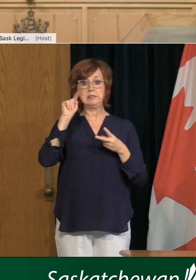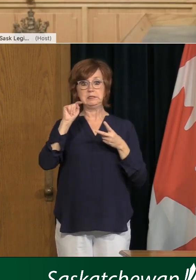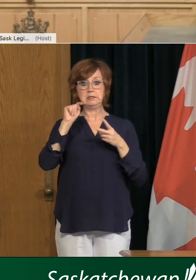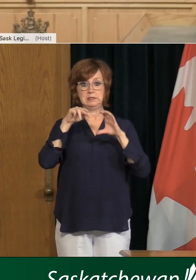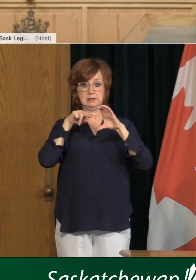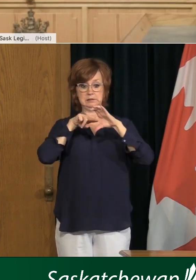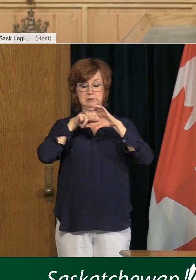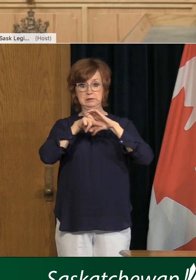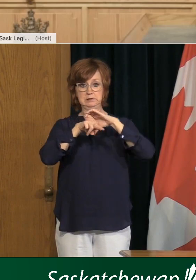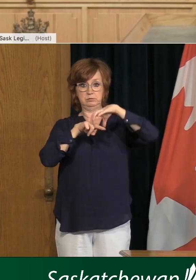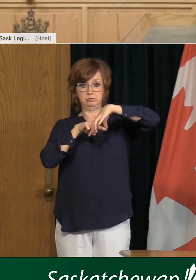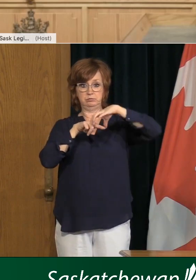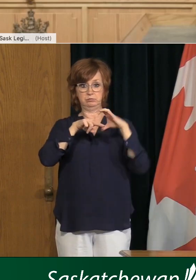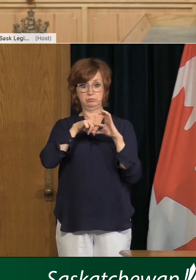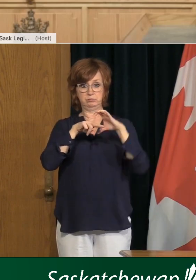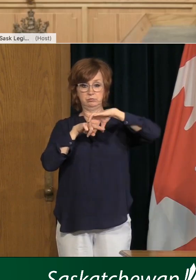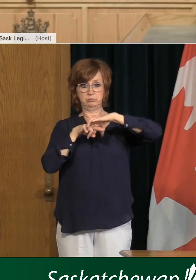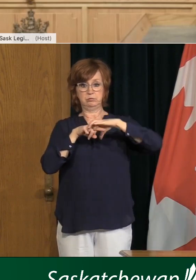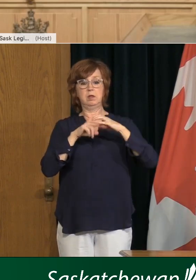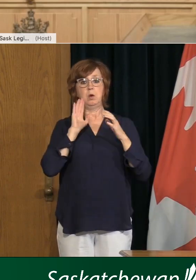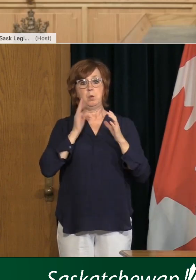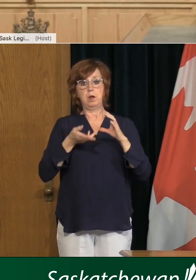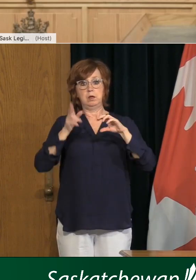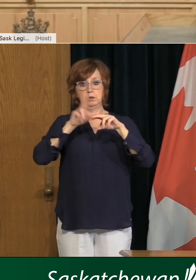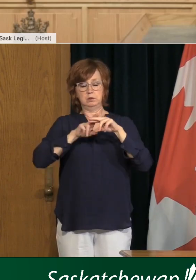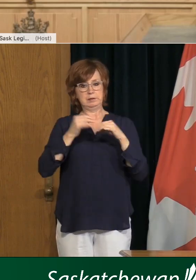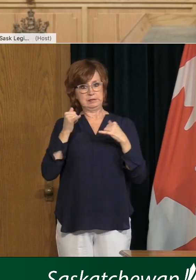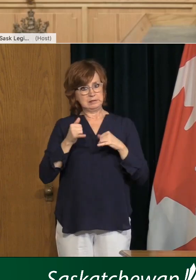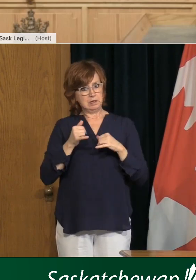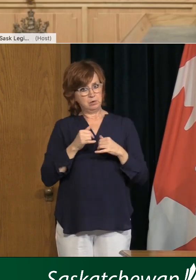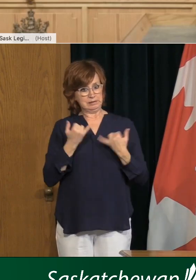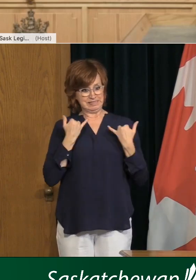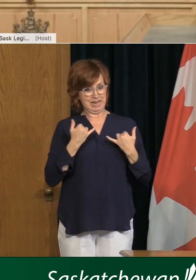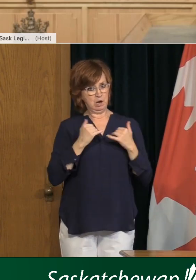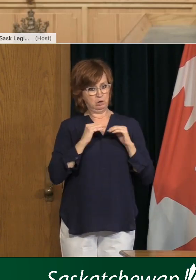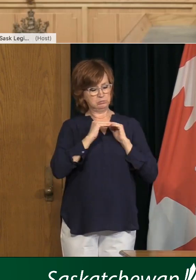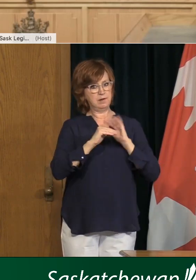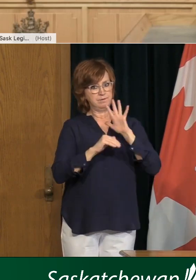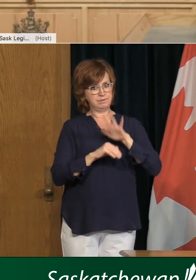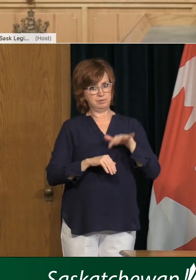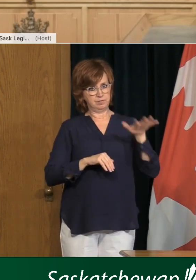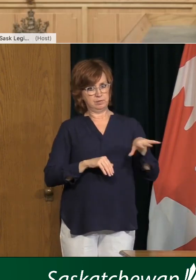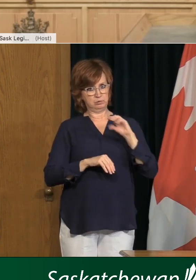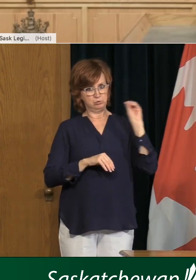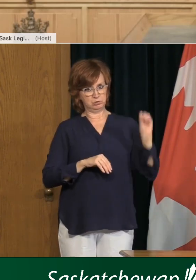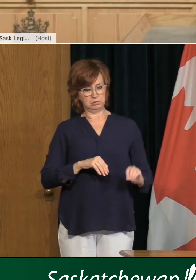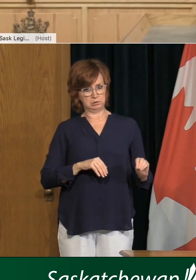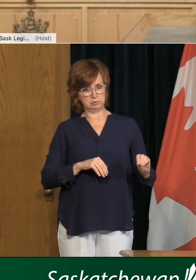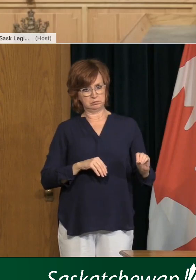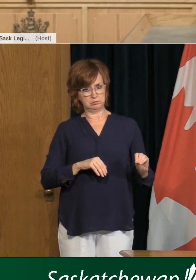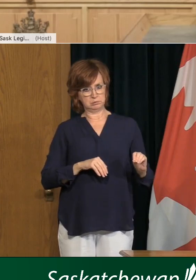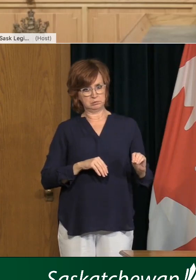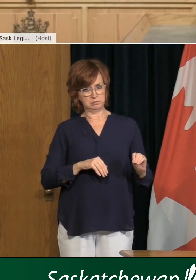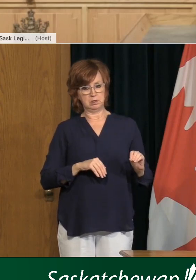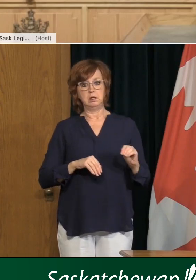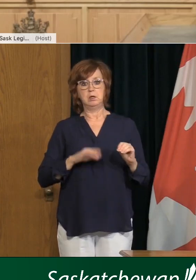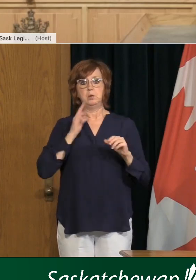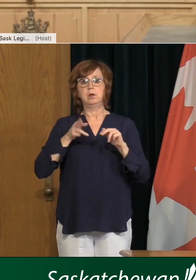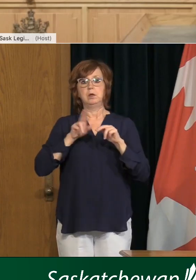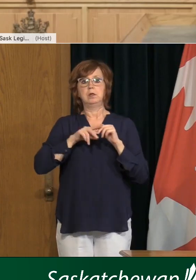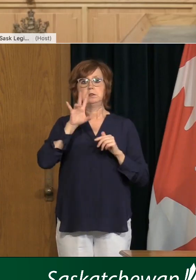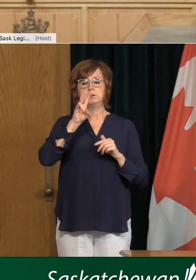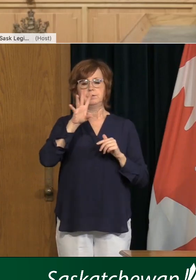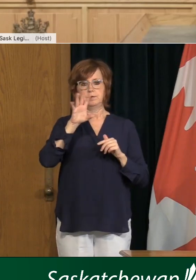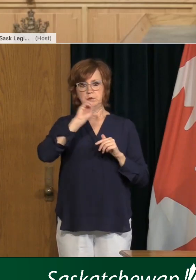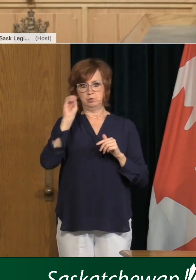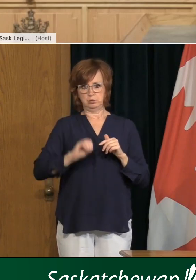services will also increase from what is happening at the moment, which is 55% of current volume, to 75%